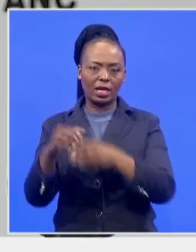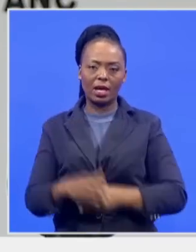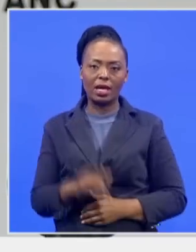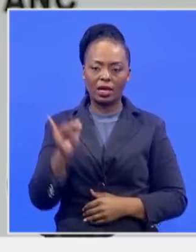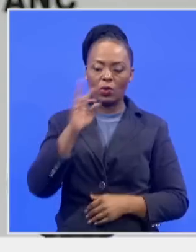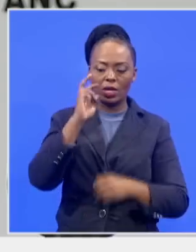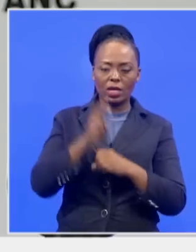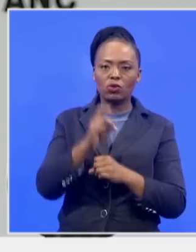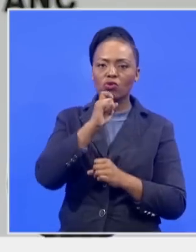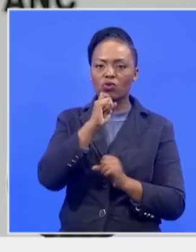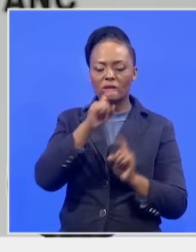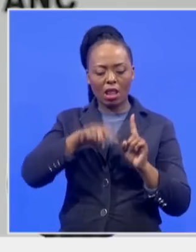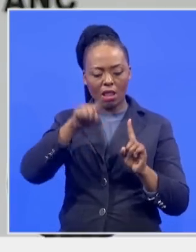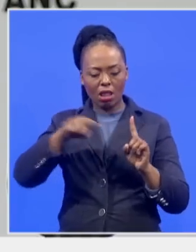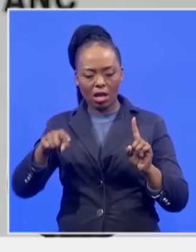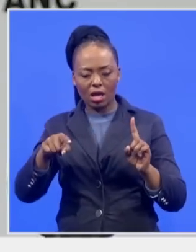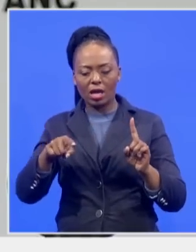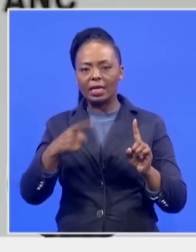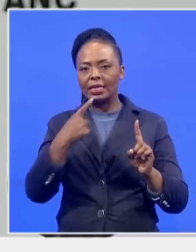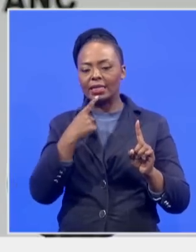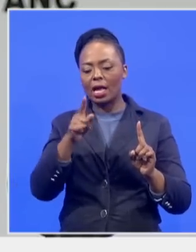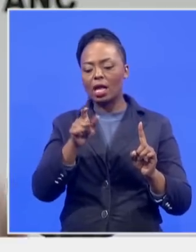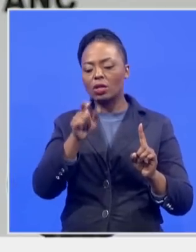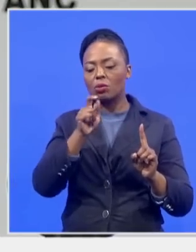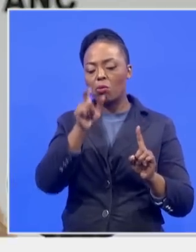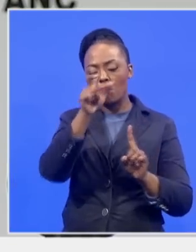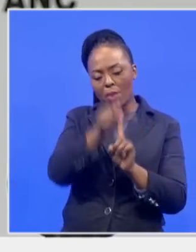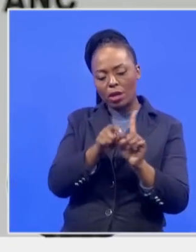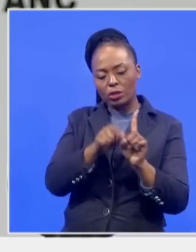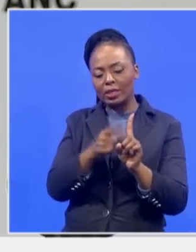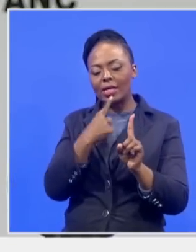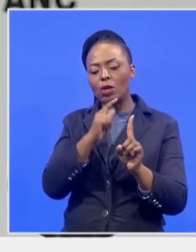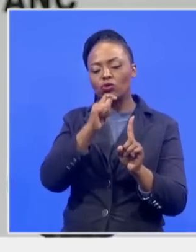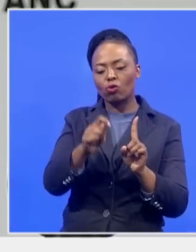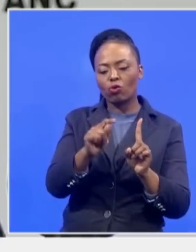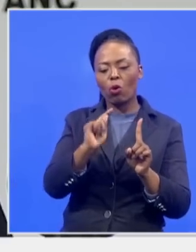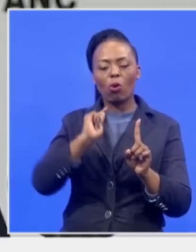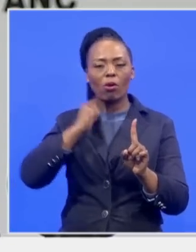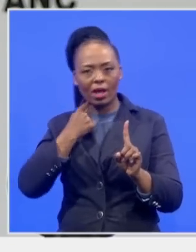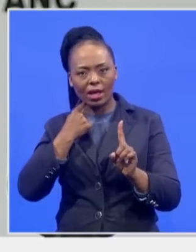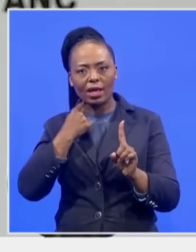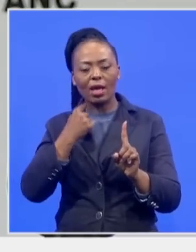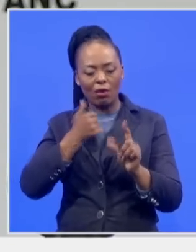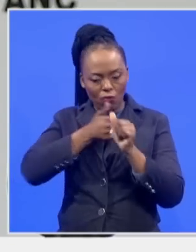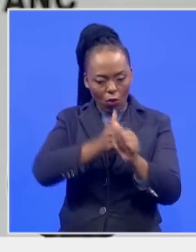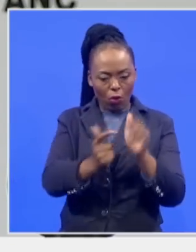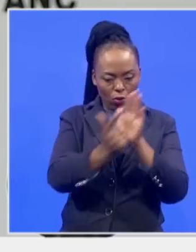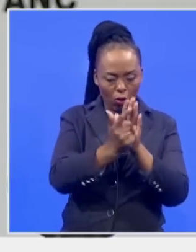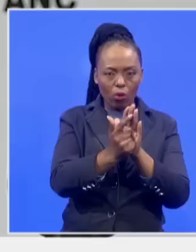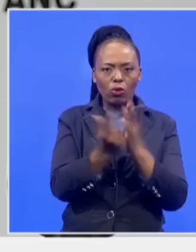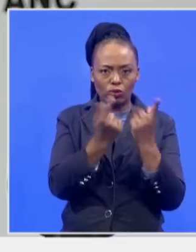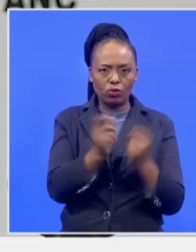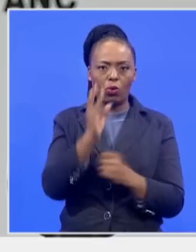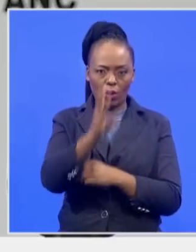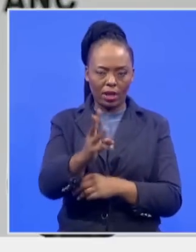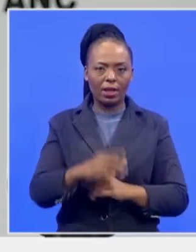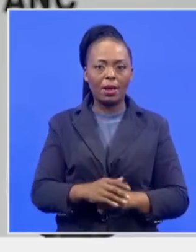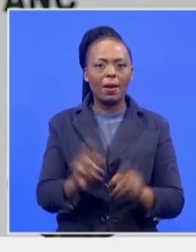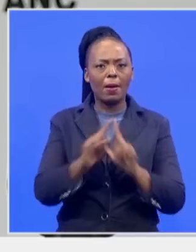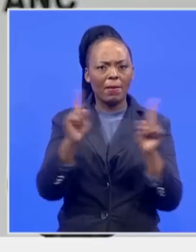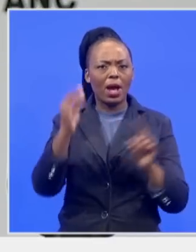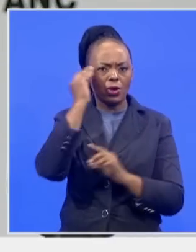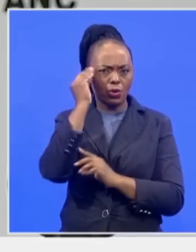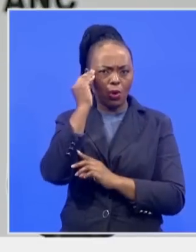pornographic test, we'll use it. Of course, within the prescript of the law. That's what we'll do. But we know the people